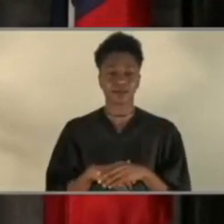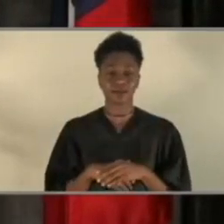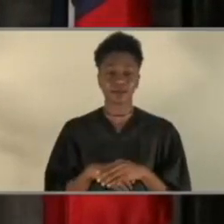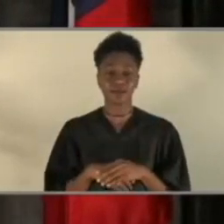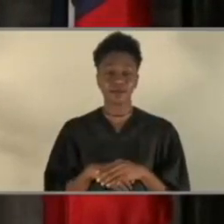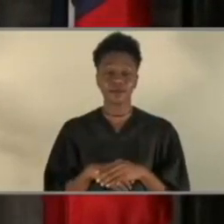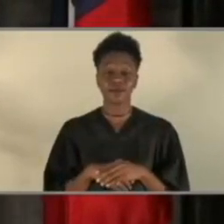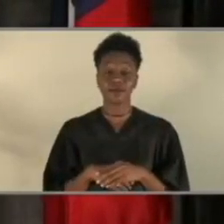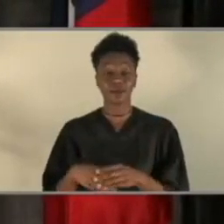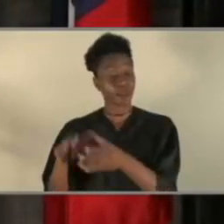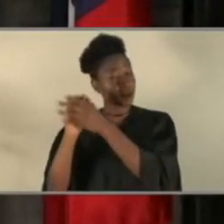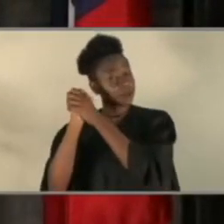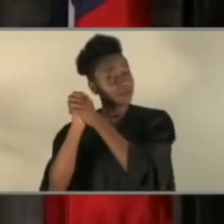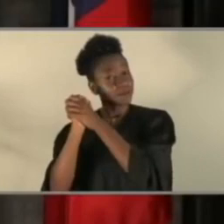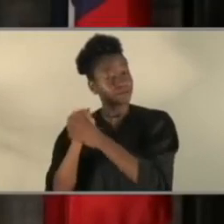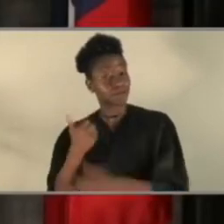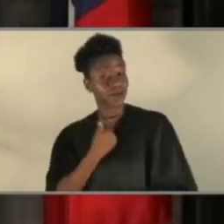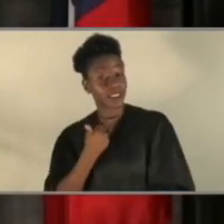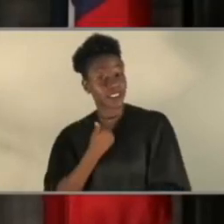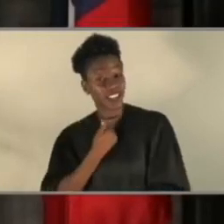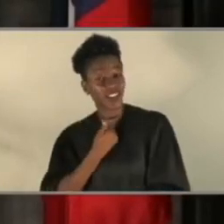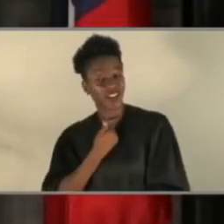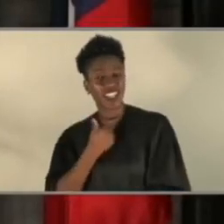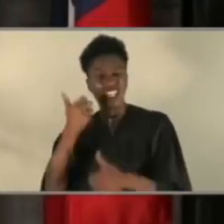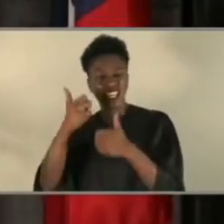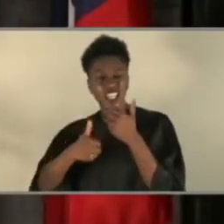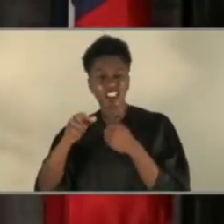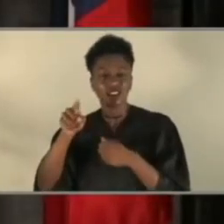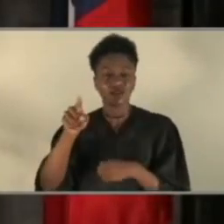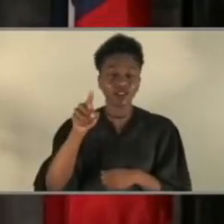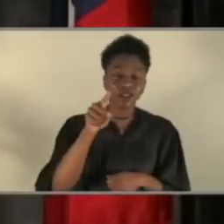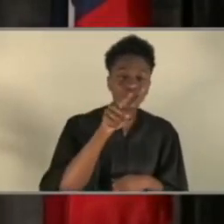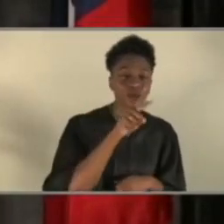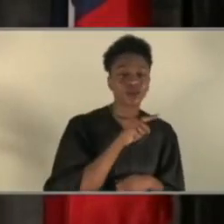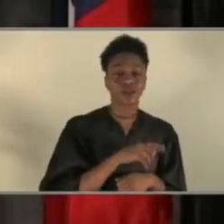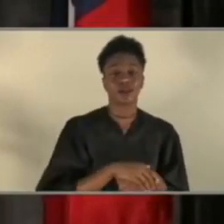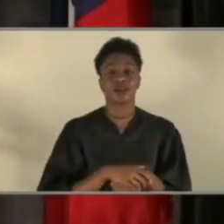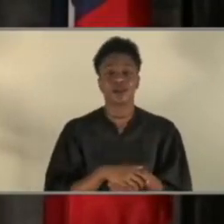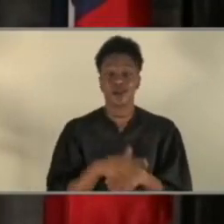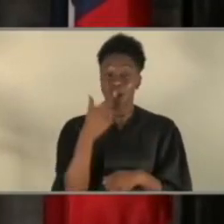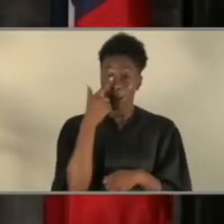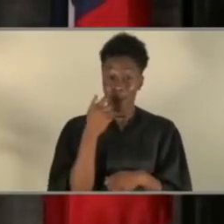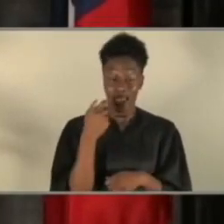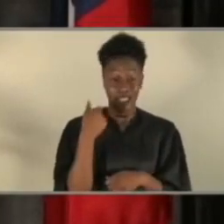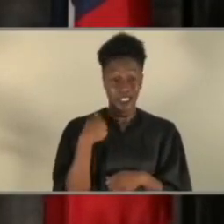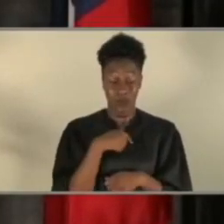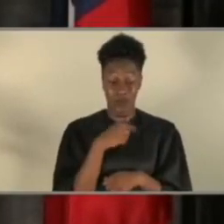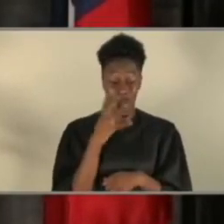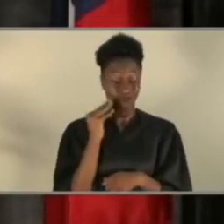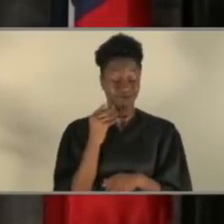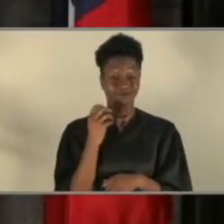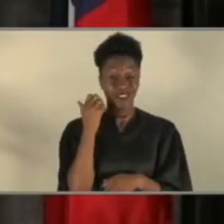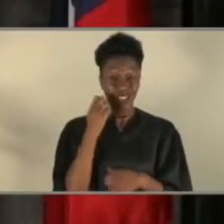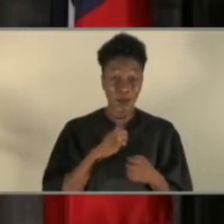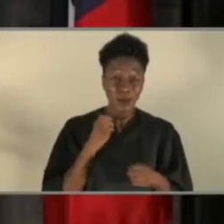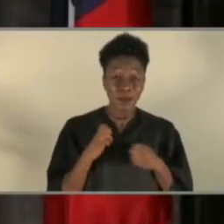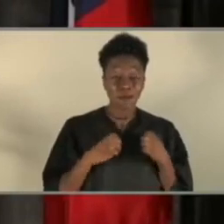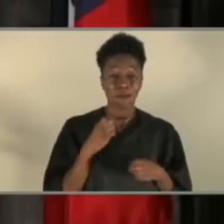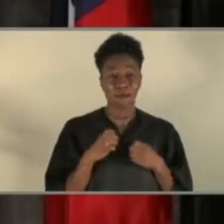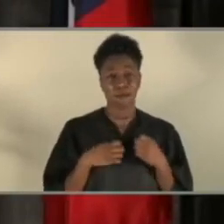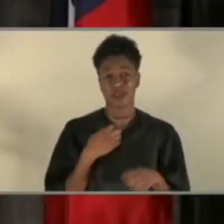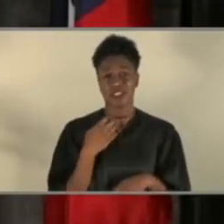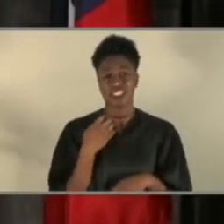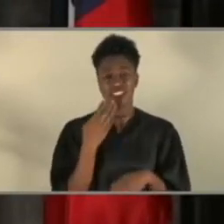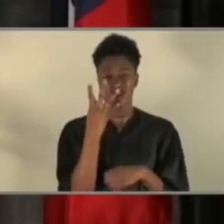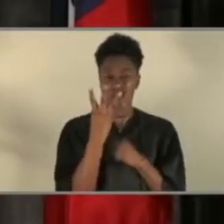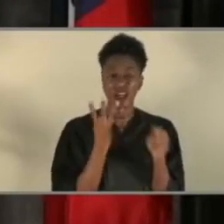I want to congratulate myself and each and every one of you, because we went through emotions in 4 years, because we